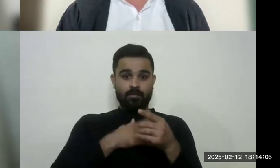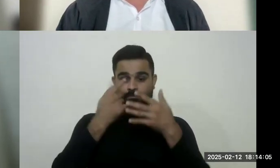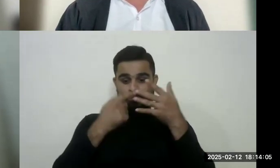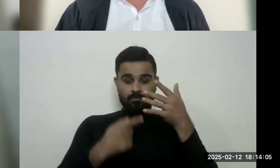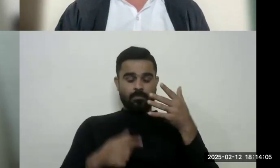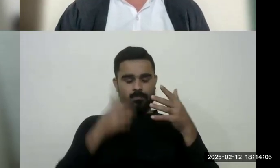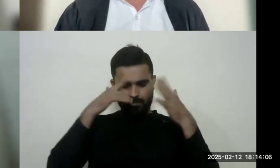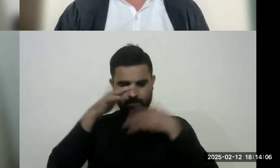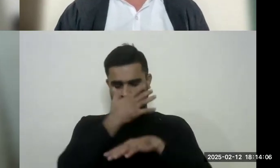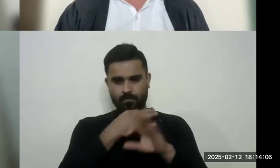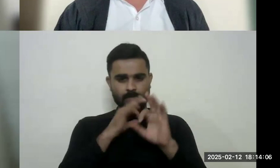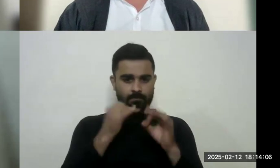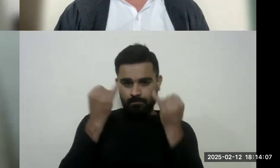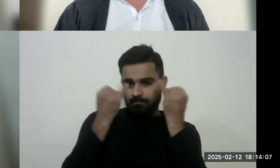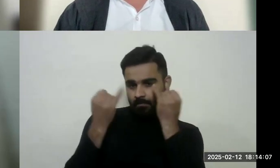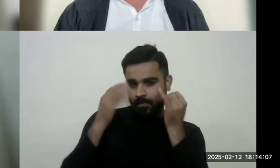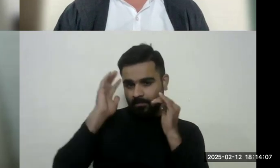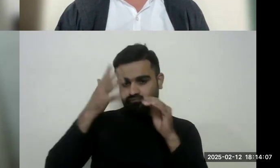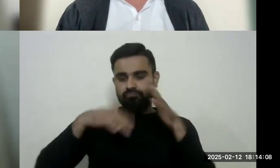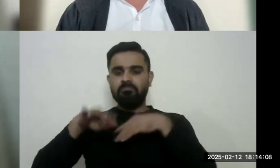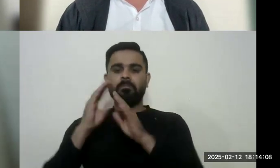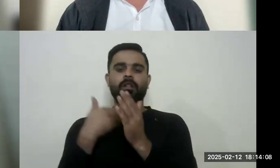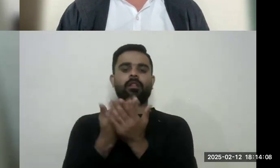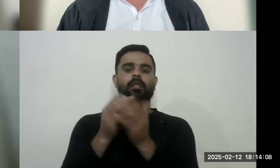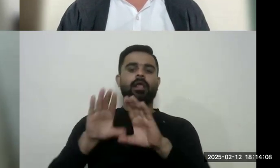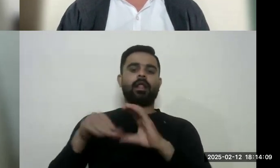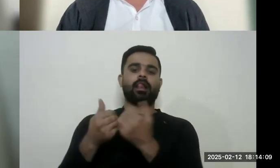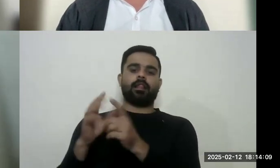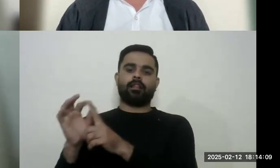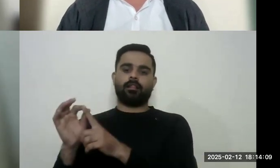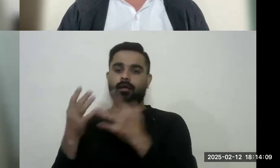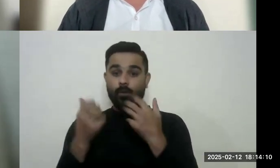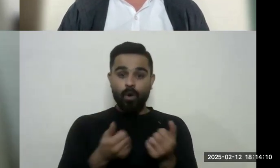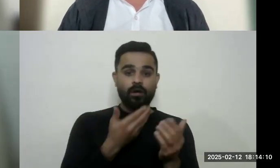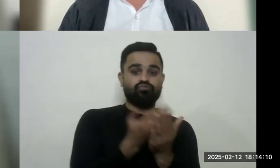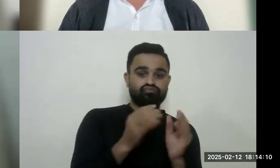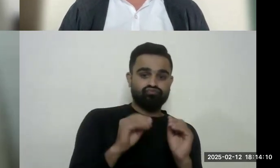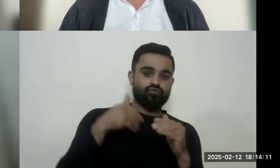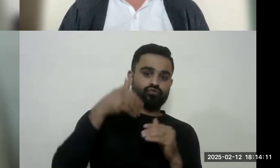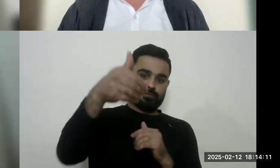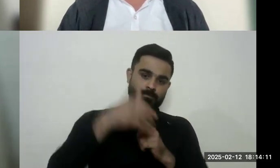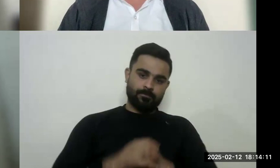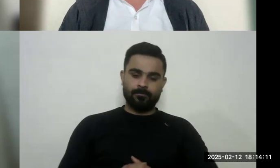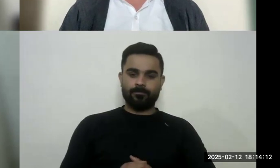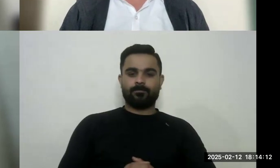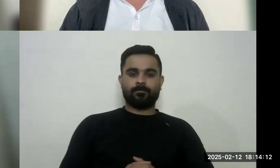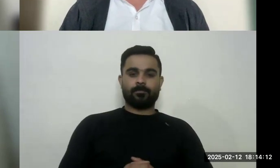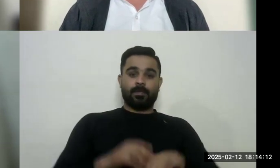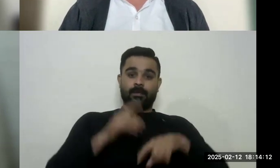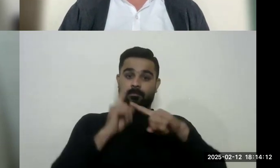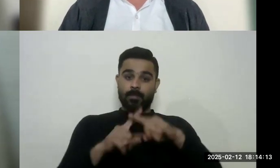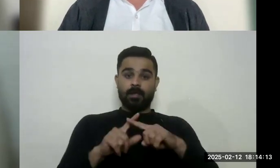wonderful strategies. Some of them have applied them already in their classrooms, and some would want to do that in the future. Coming